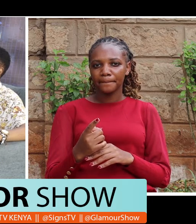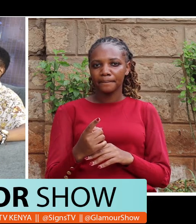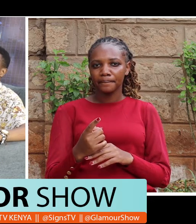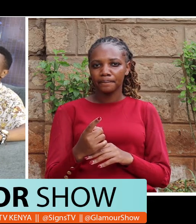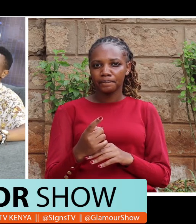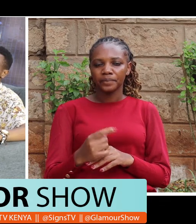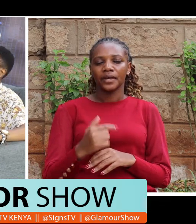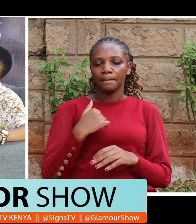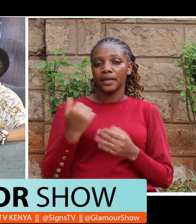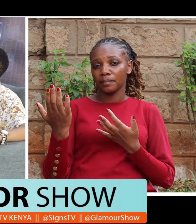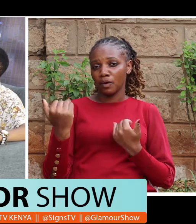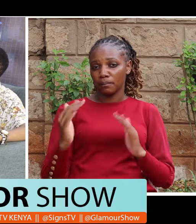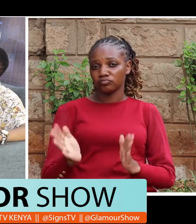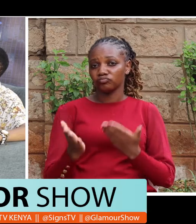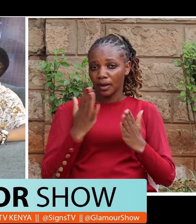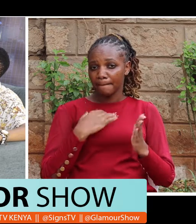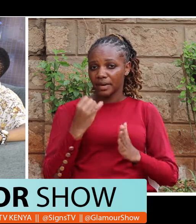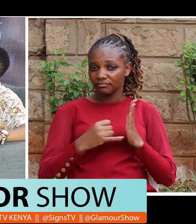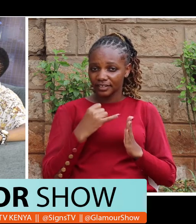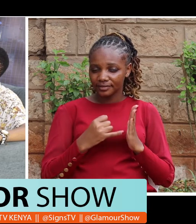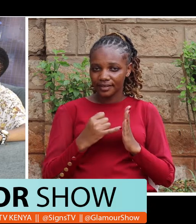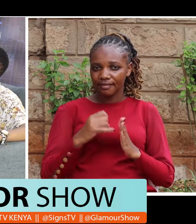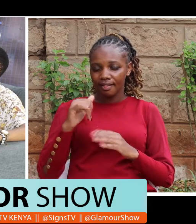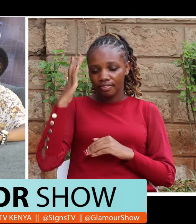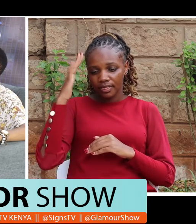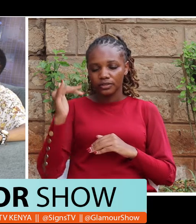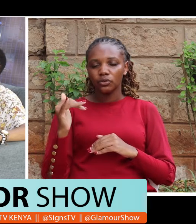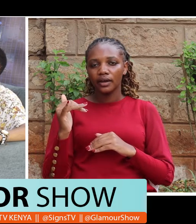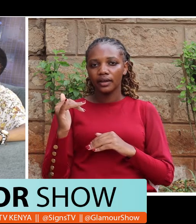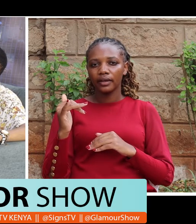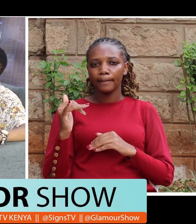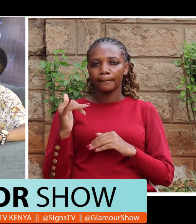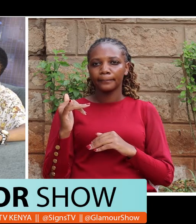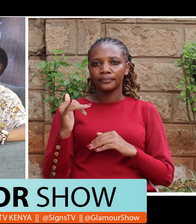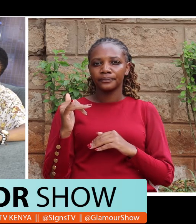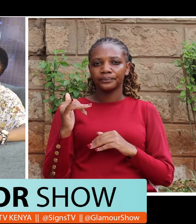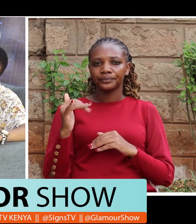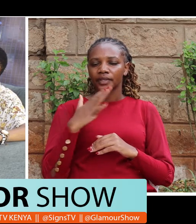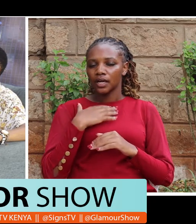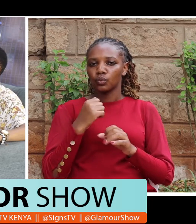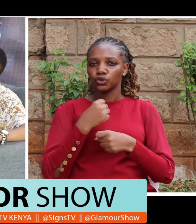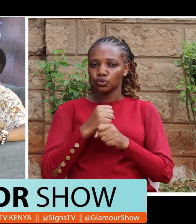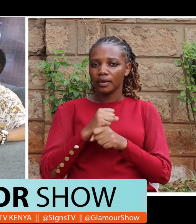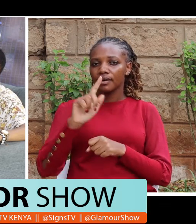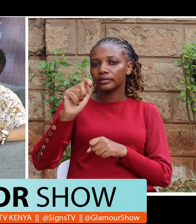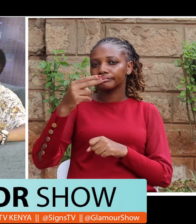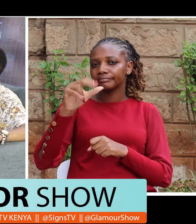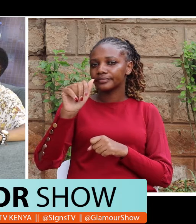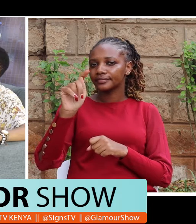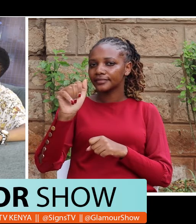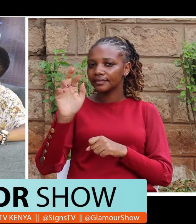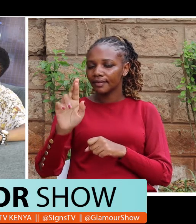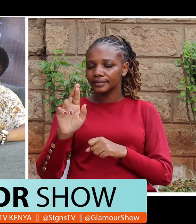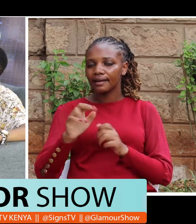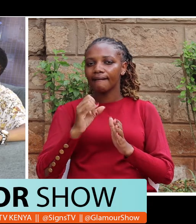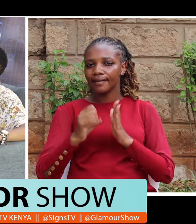I'll say Msanii Benja is the next big thing in this industry. As I am coming up as a person who will make the theater